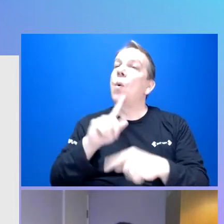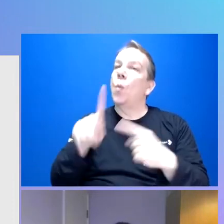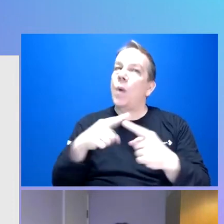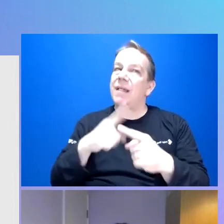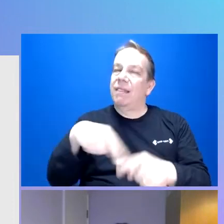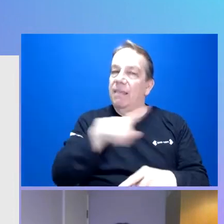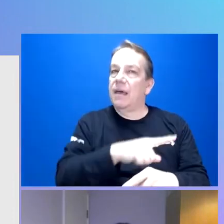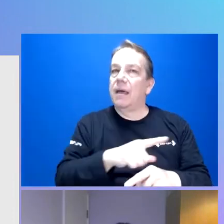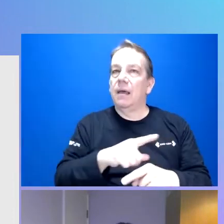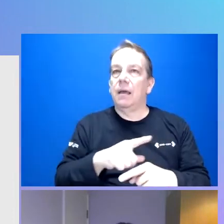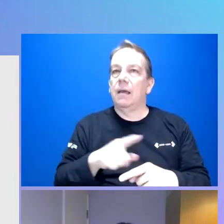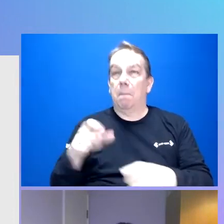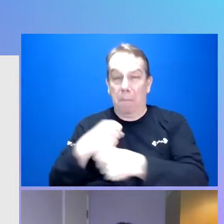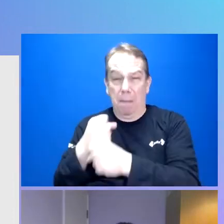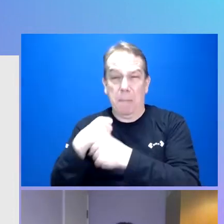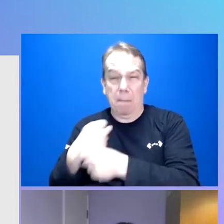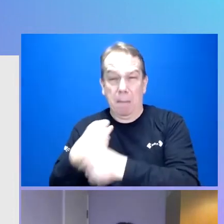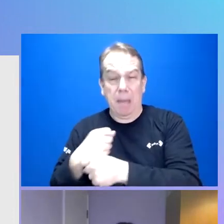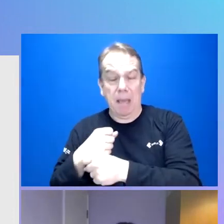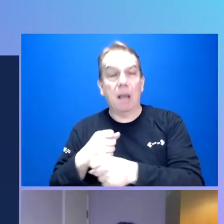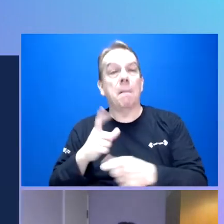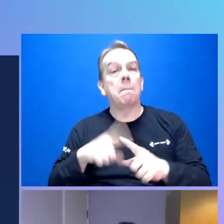their working hours crafting.